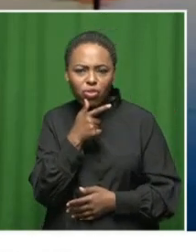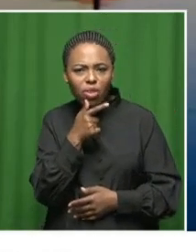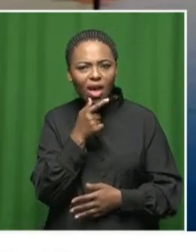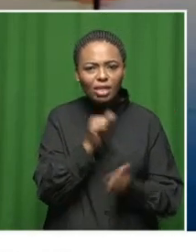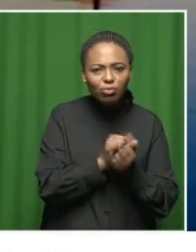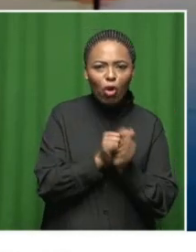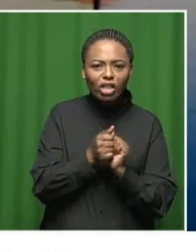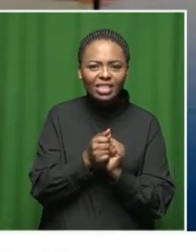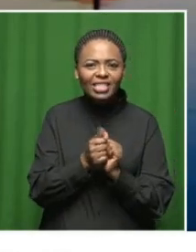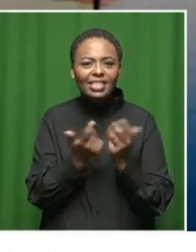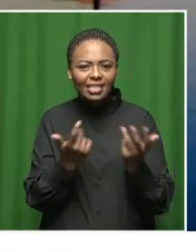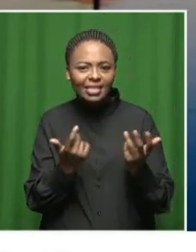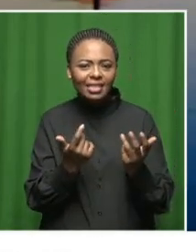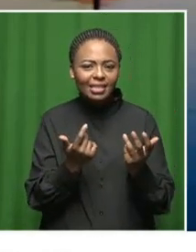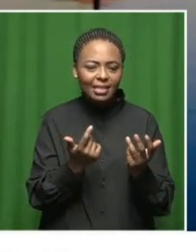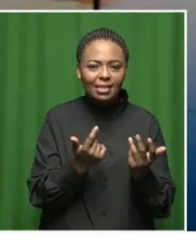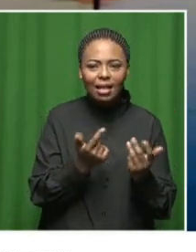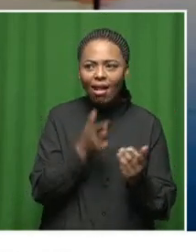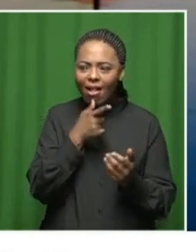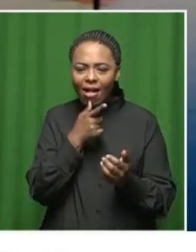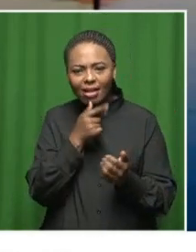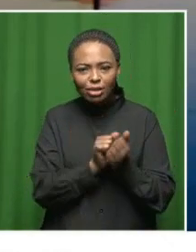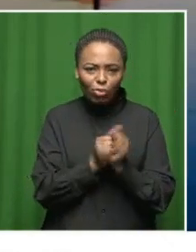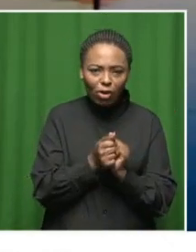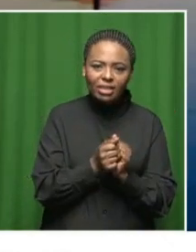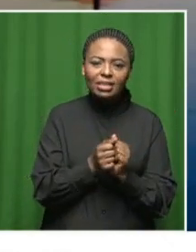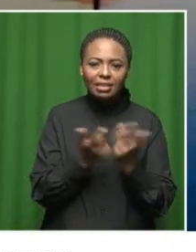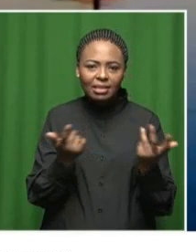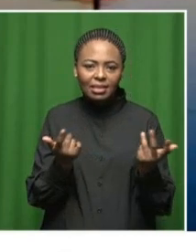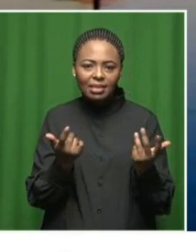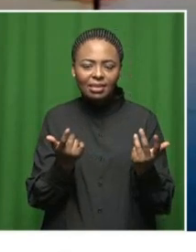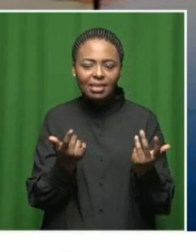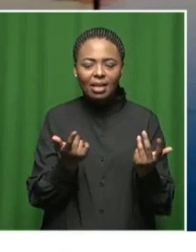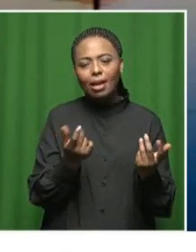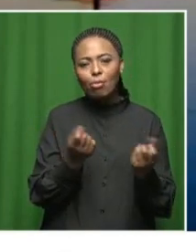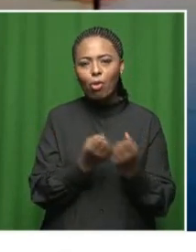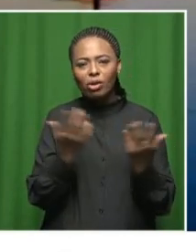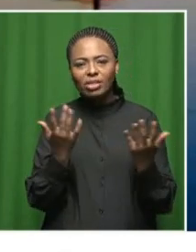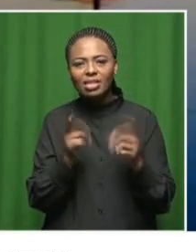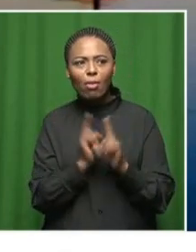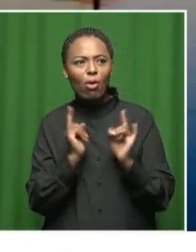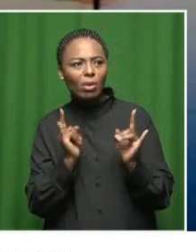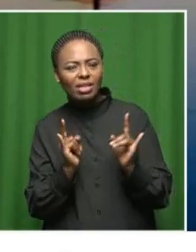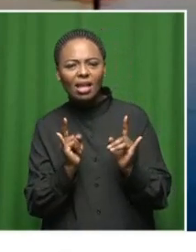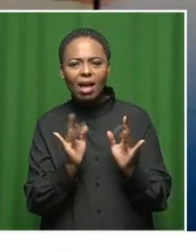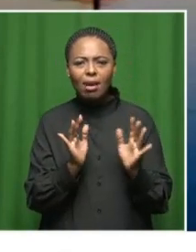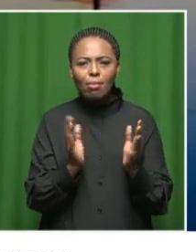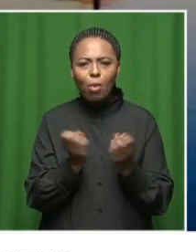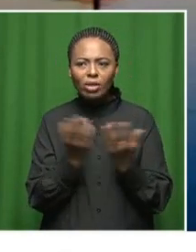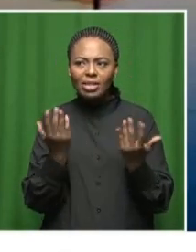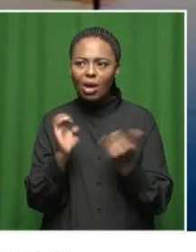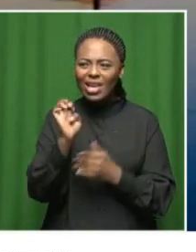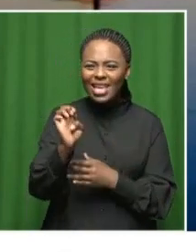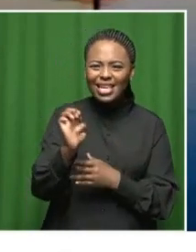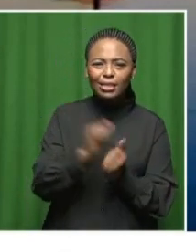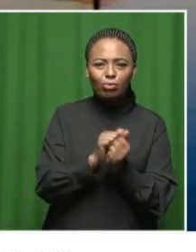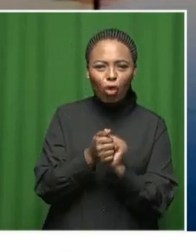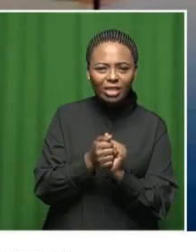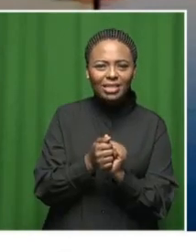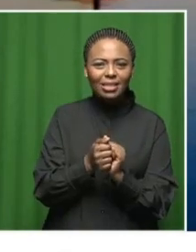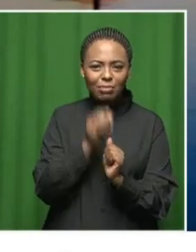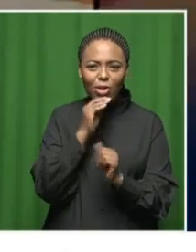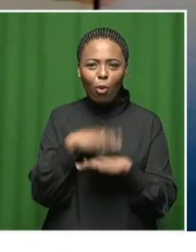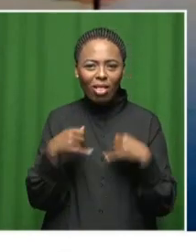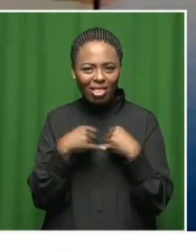quite very profitable, a huge industry on its own as well. Right. Most even football teams around the world now have esports teams,